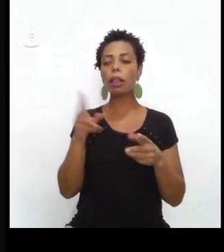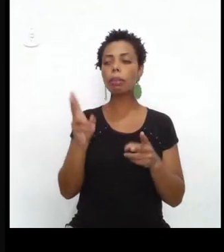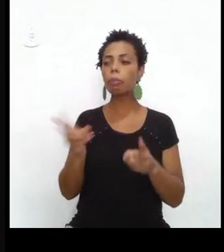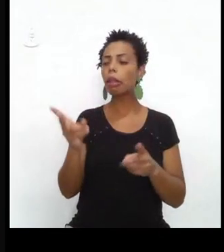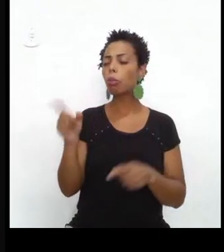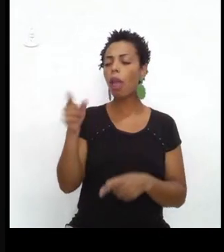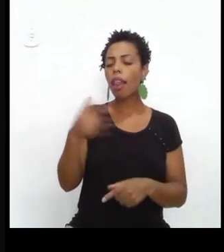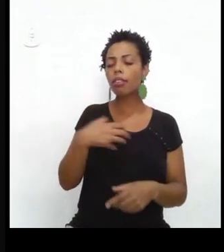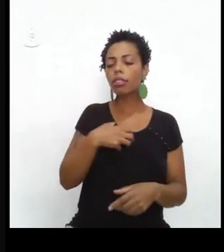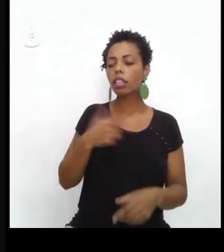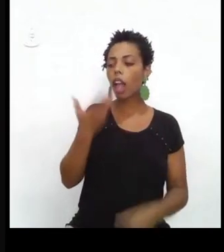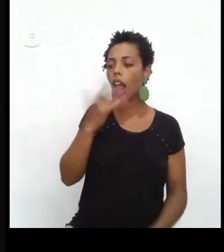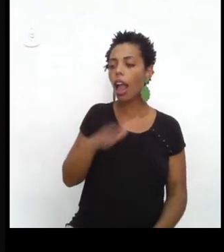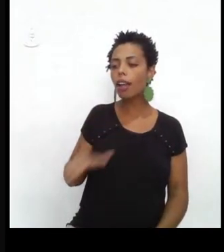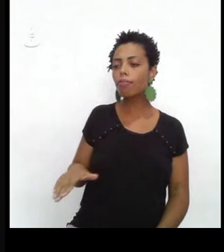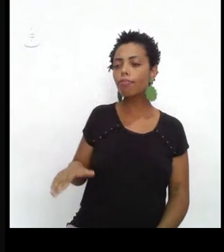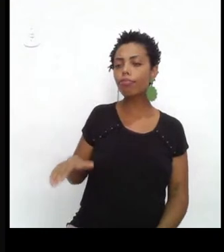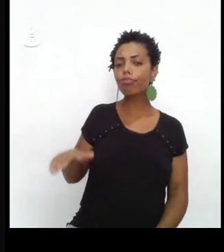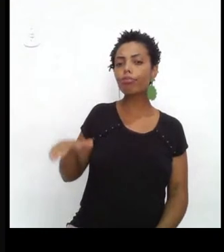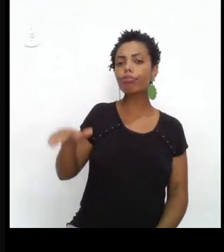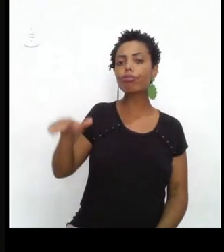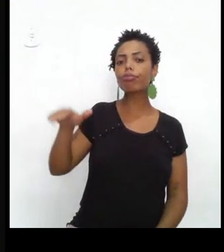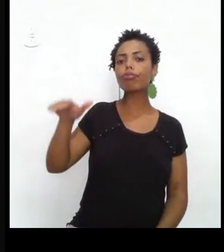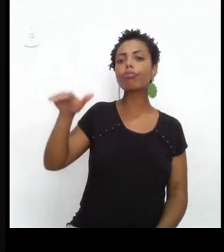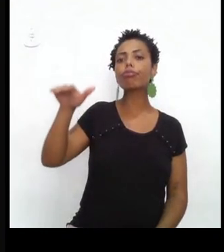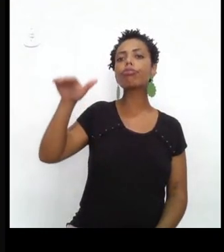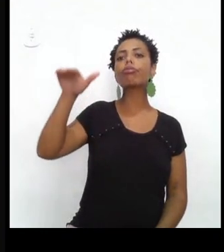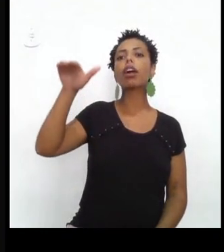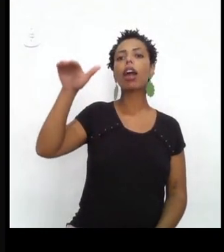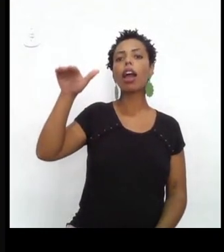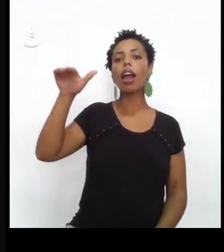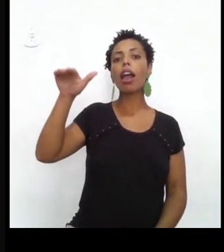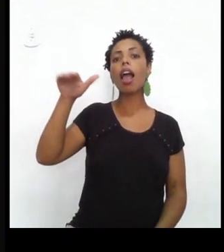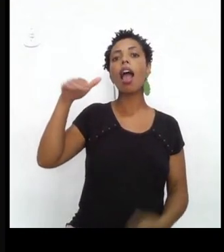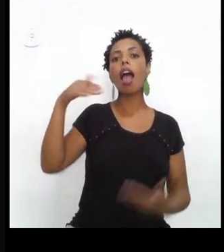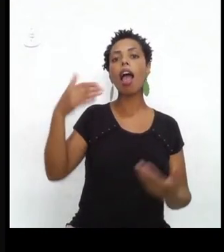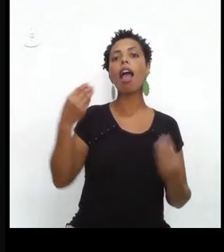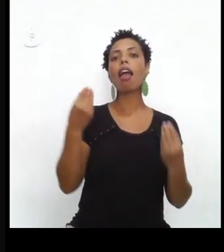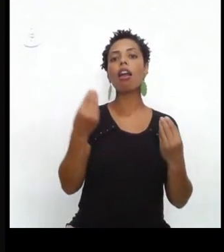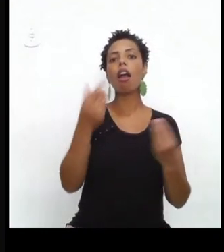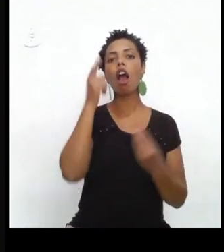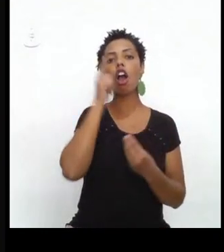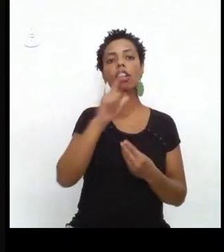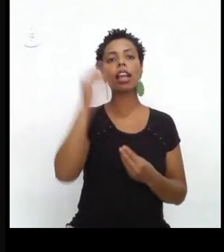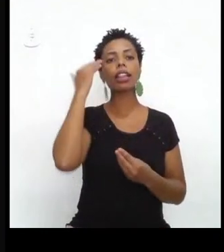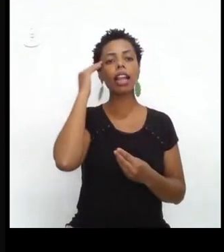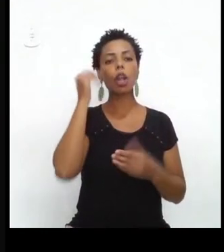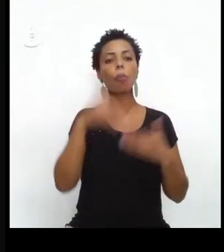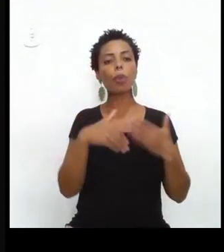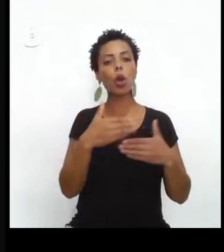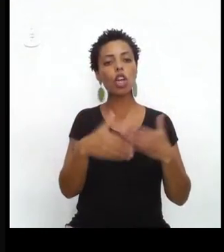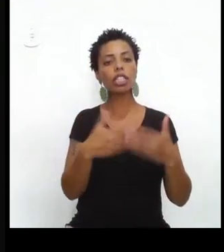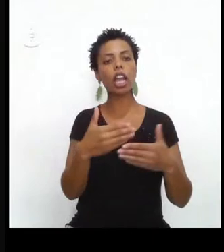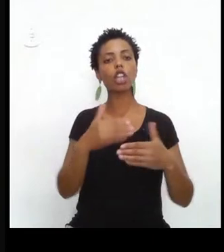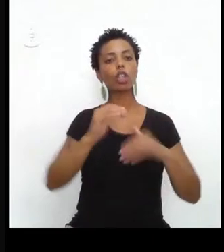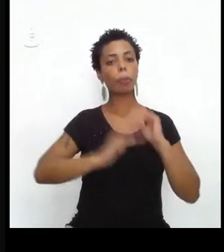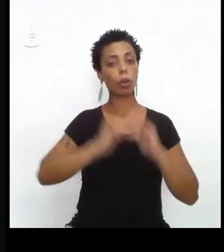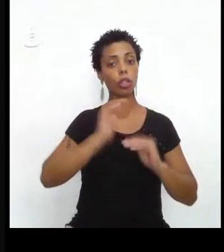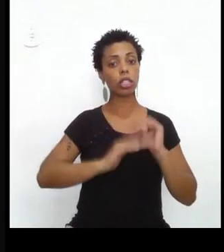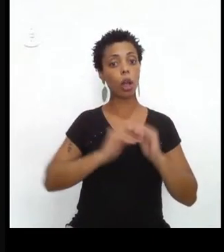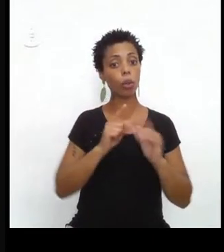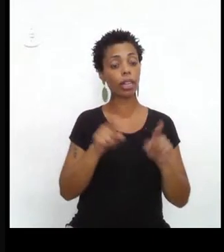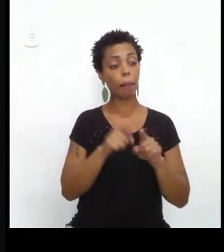Arsenal por Jackson por cento e American team and Hours test of every One